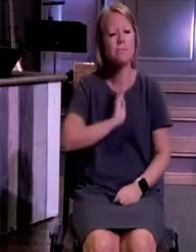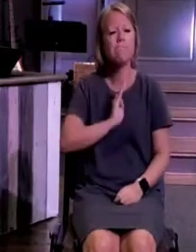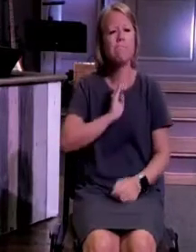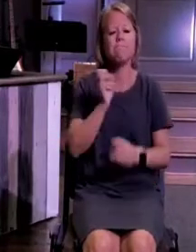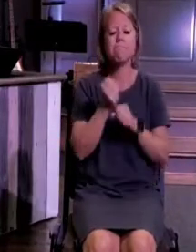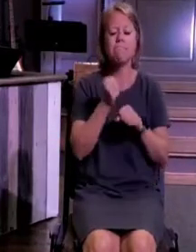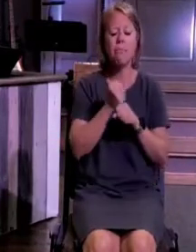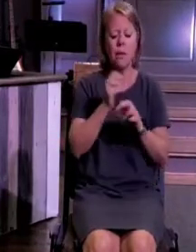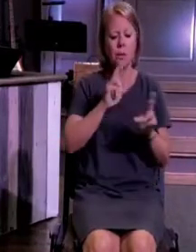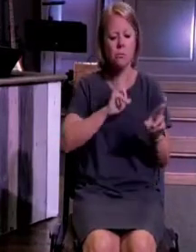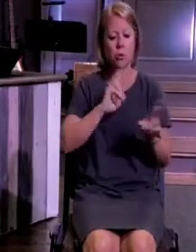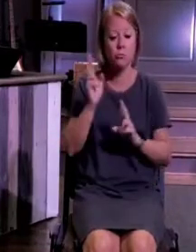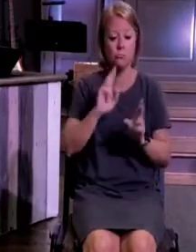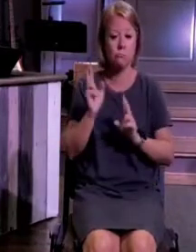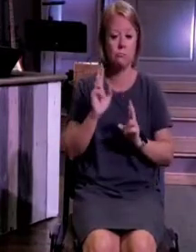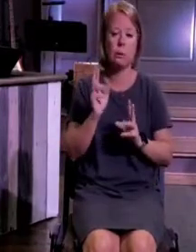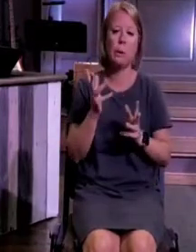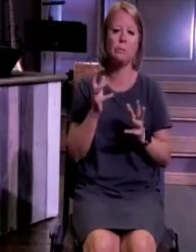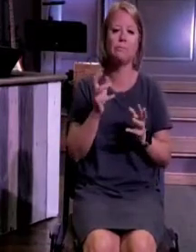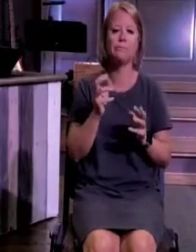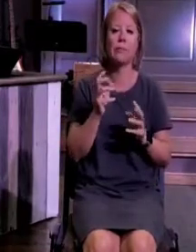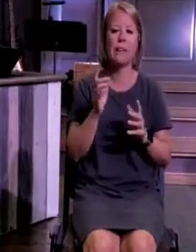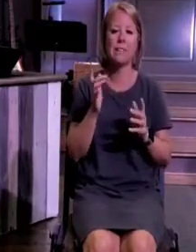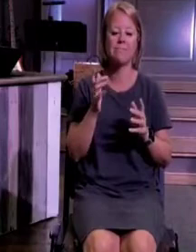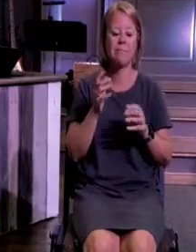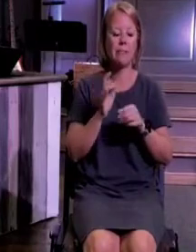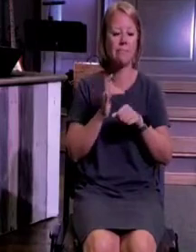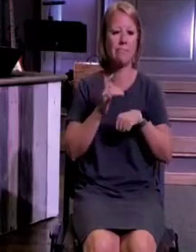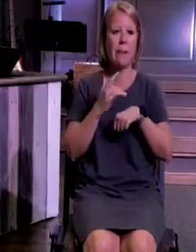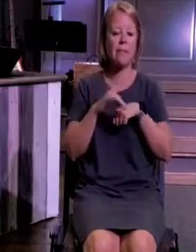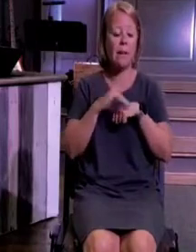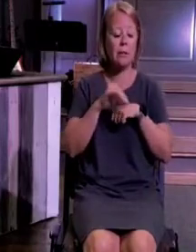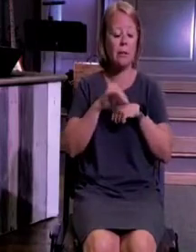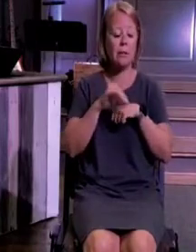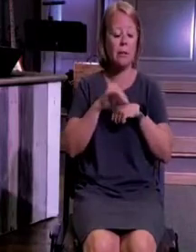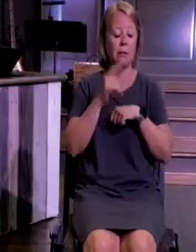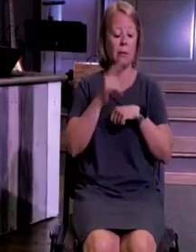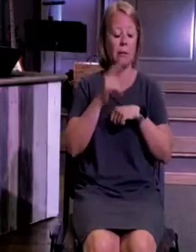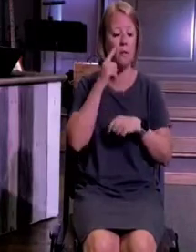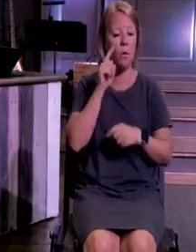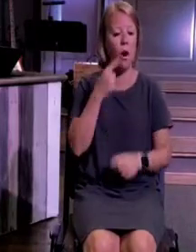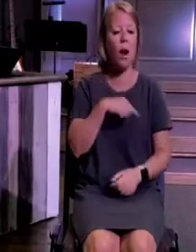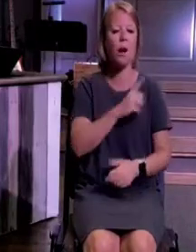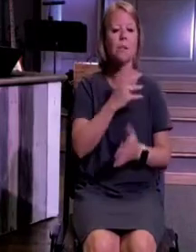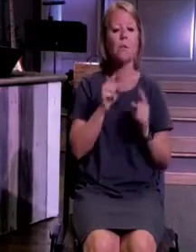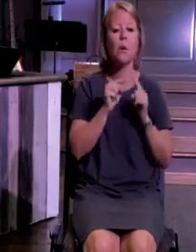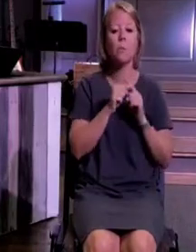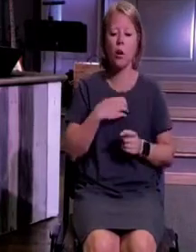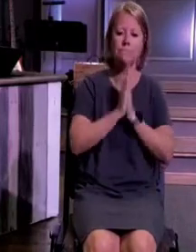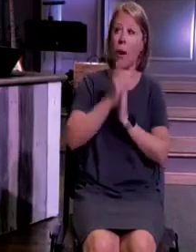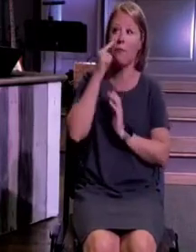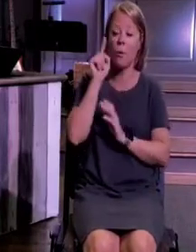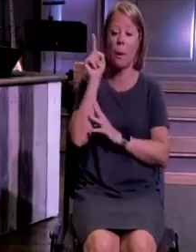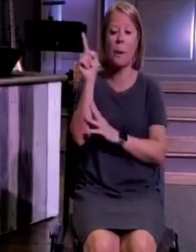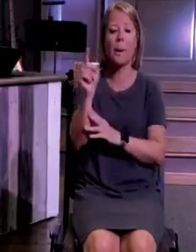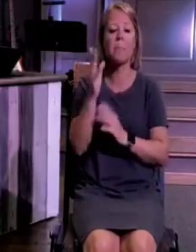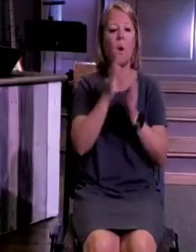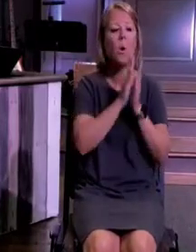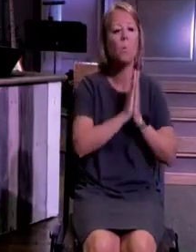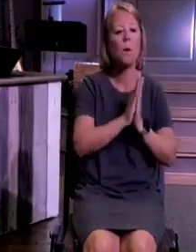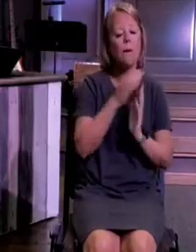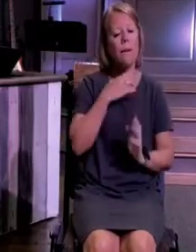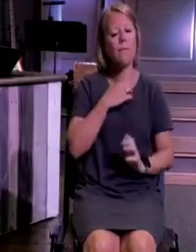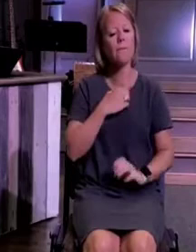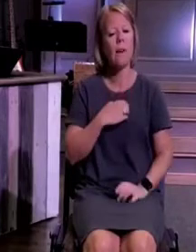readily available to us when we get hungry enough to pray and to fast after Him. I believe that prayer and fasting